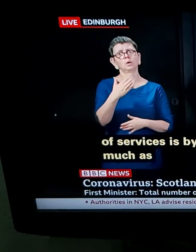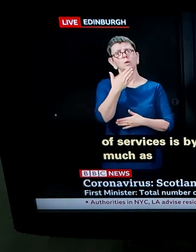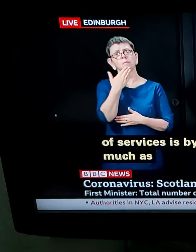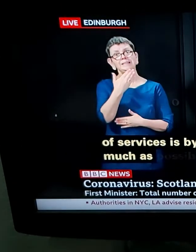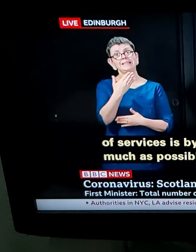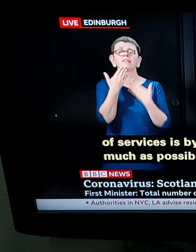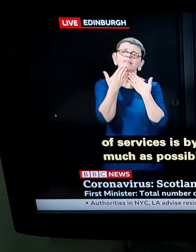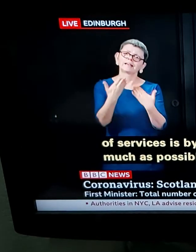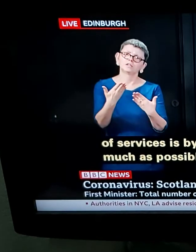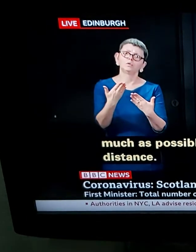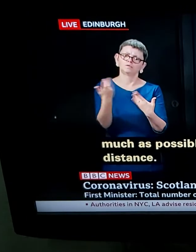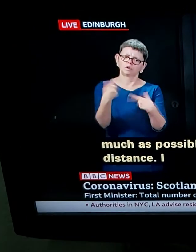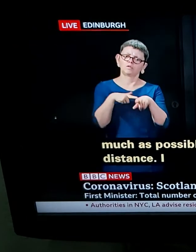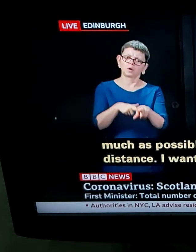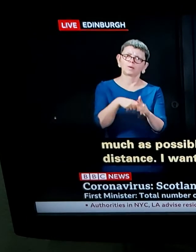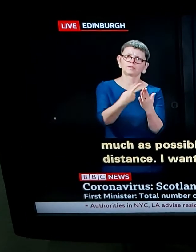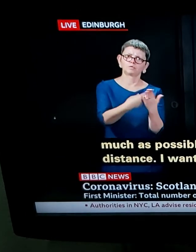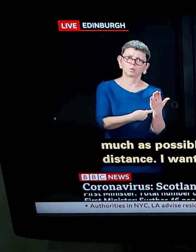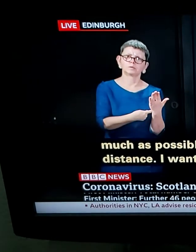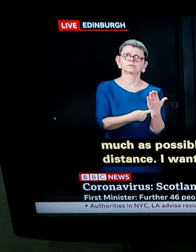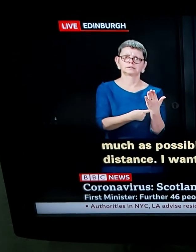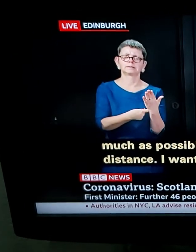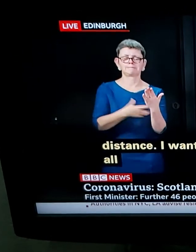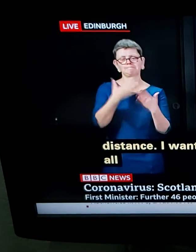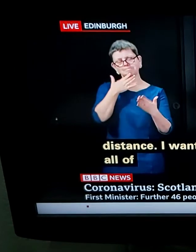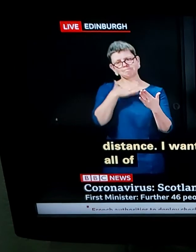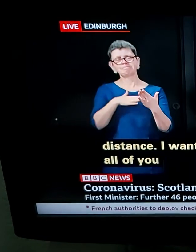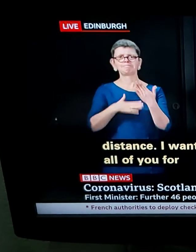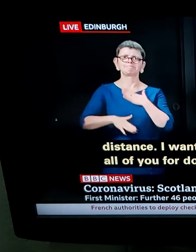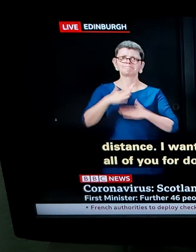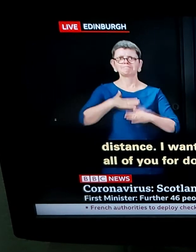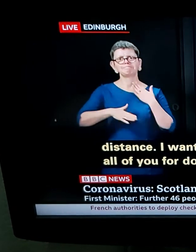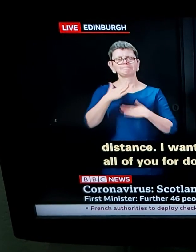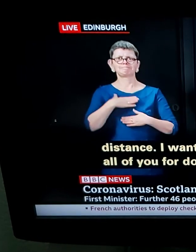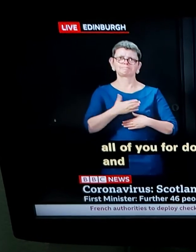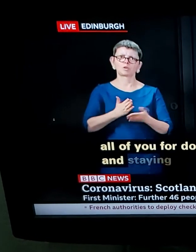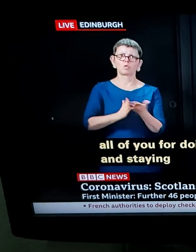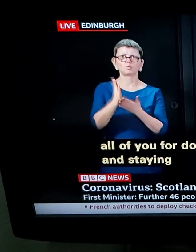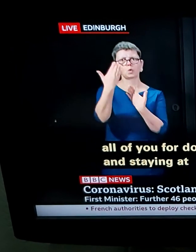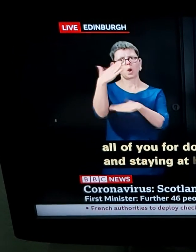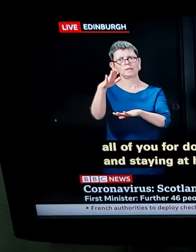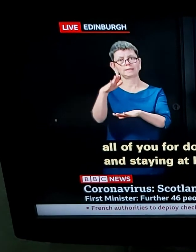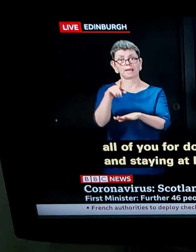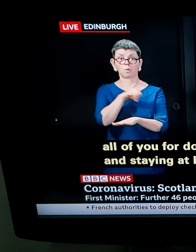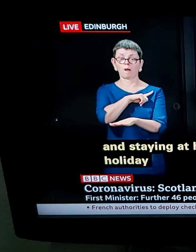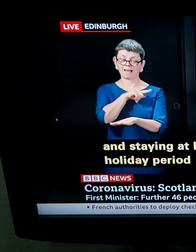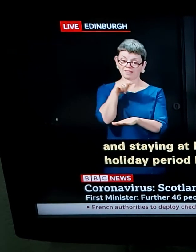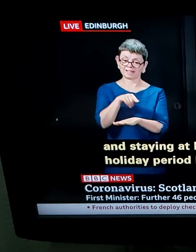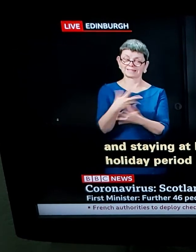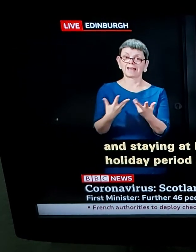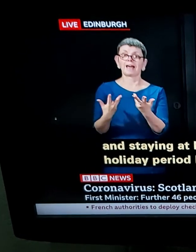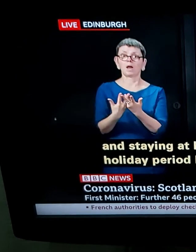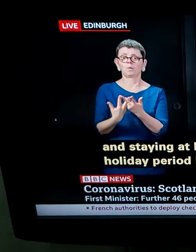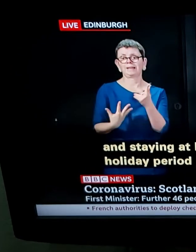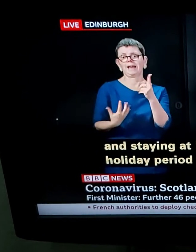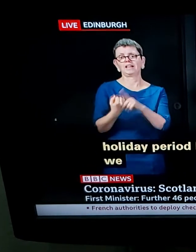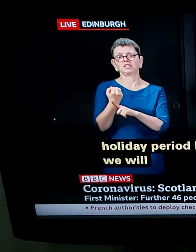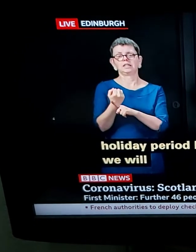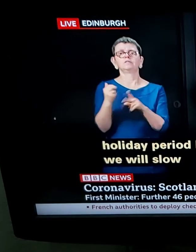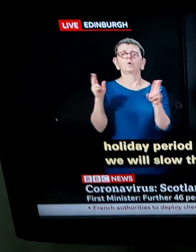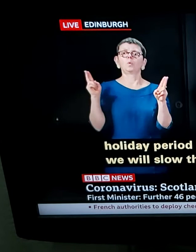for doing the right thing and staying at home over this holiday period, because this is how we will slow the spread of this virus. It